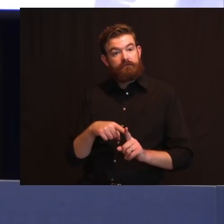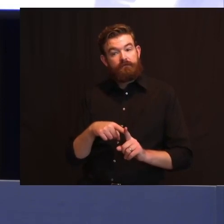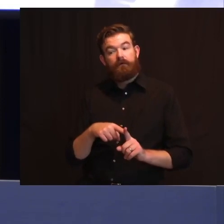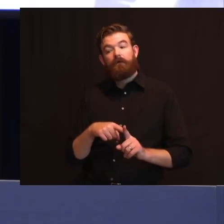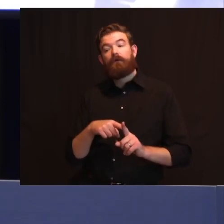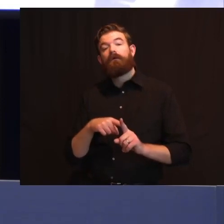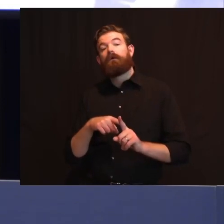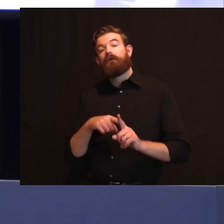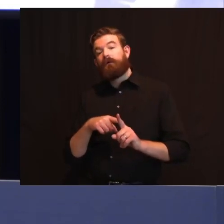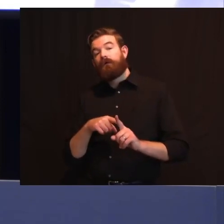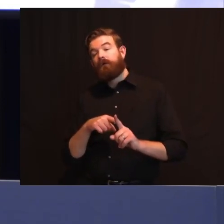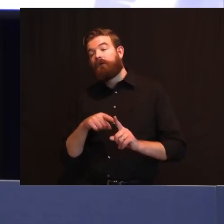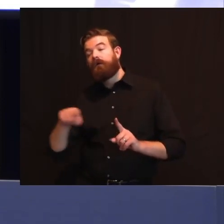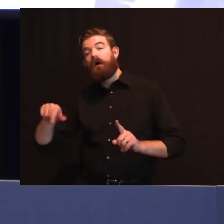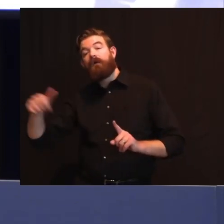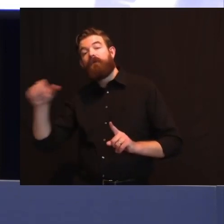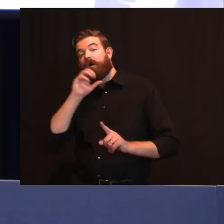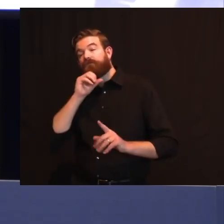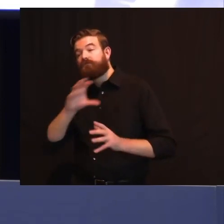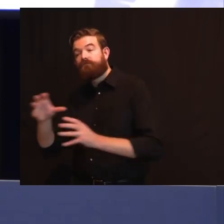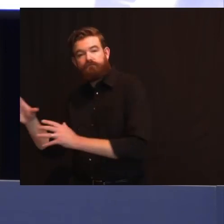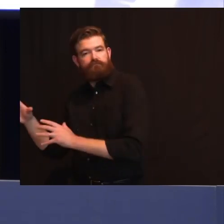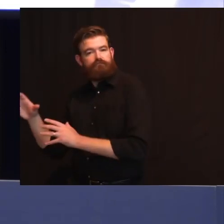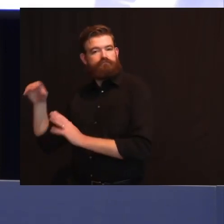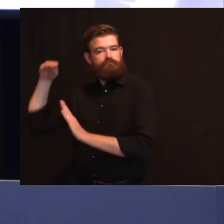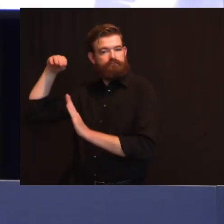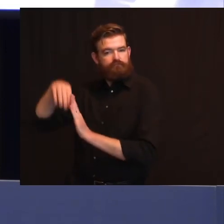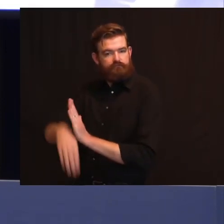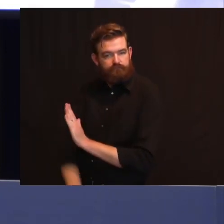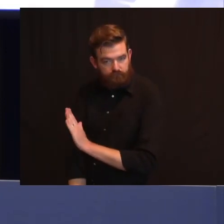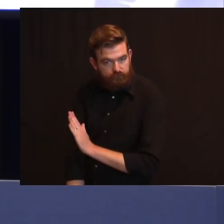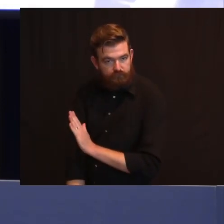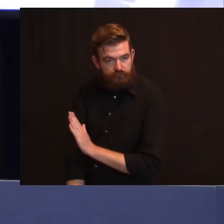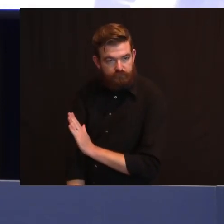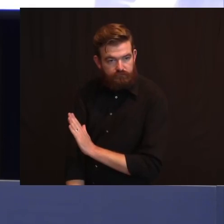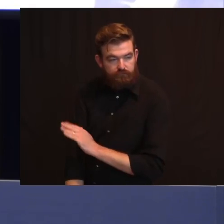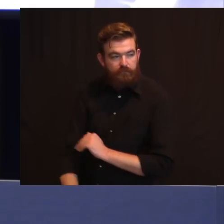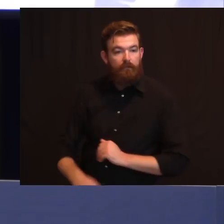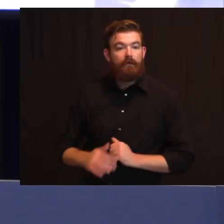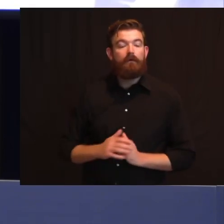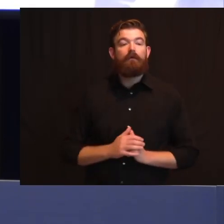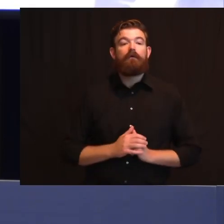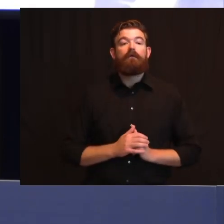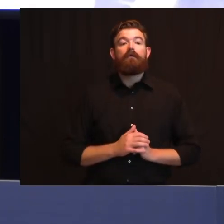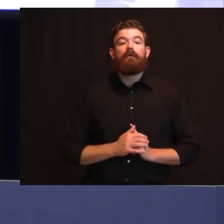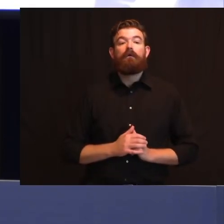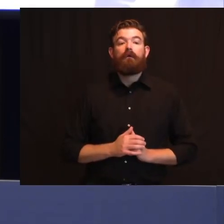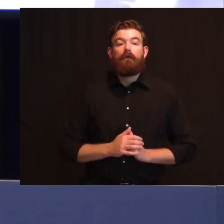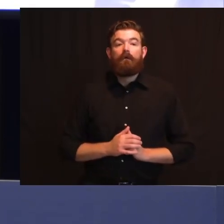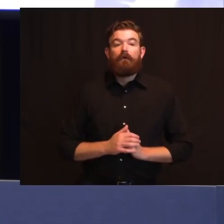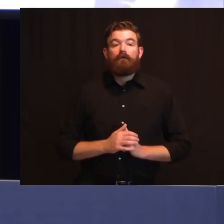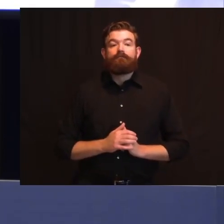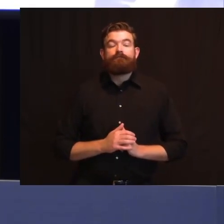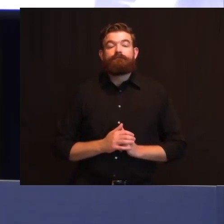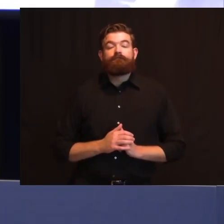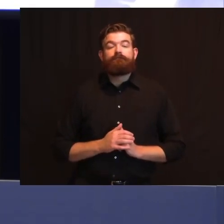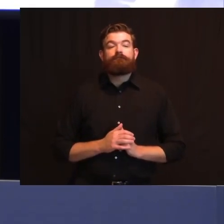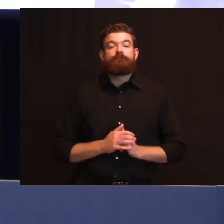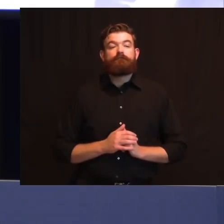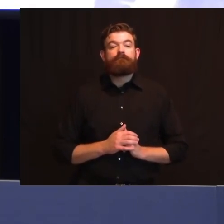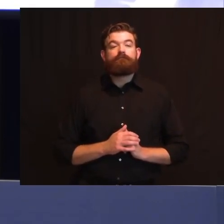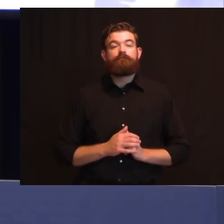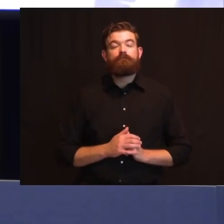flat. The most recent increase among young people began in mid-August, and the department is hearing anecdotal reports